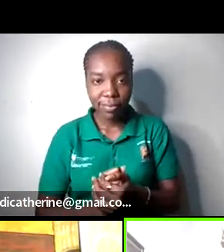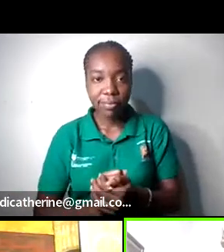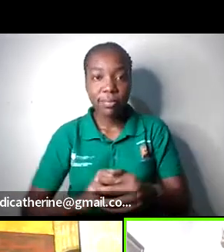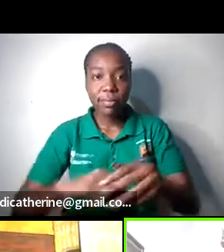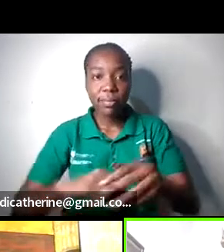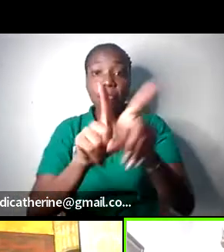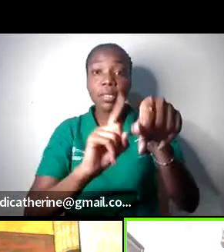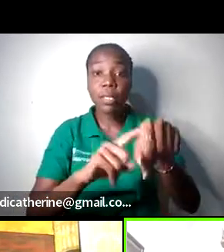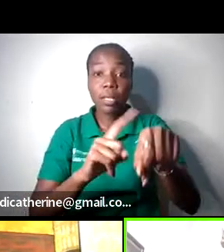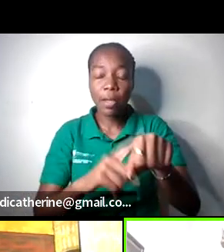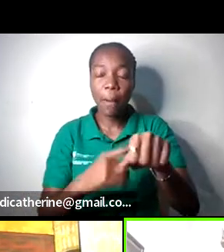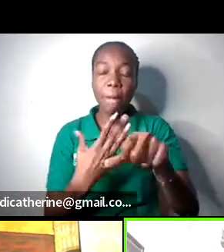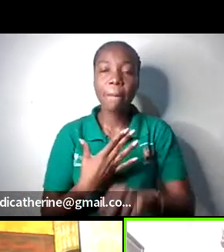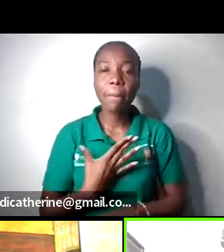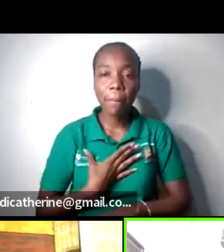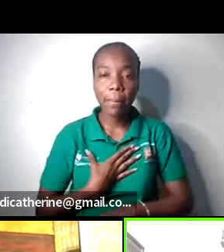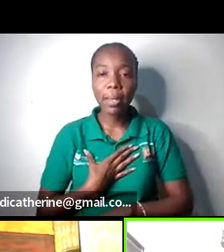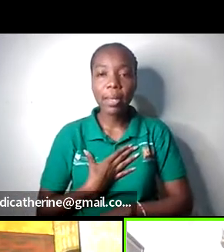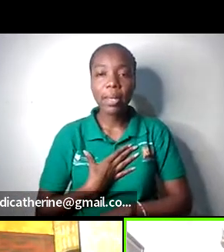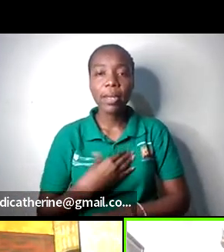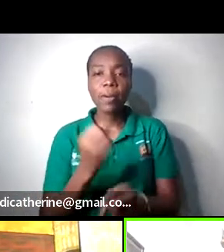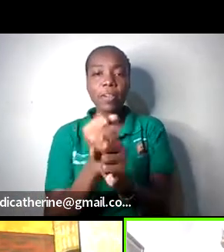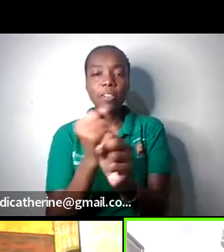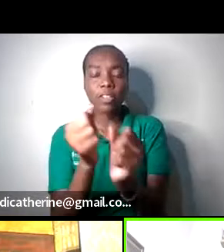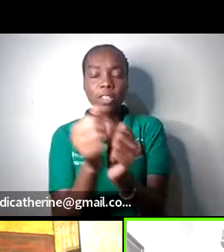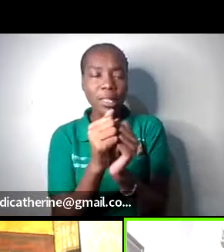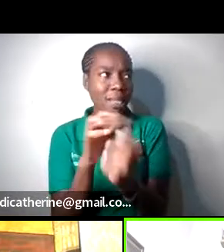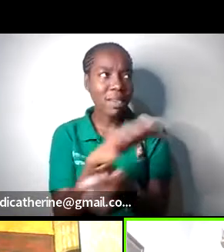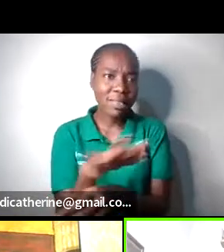do with policy in those two sectors.